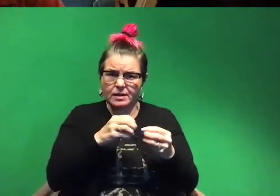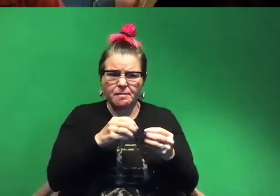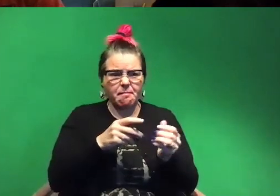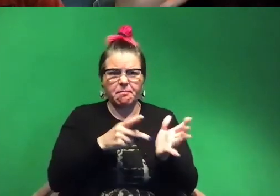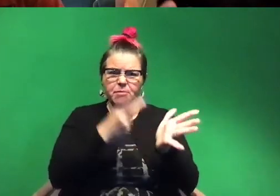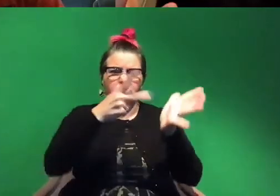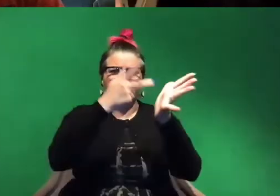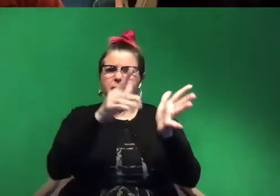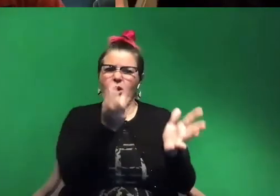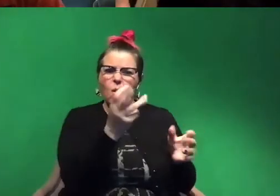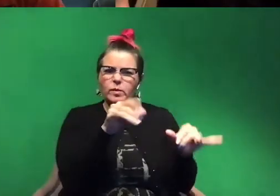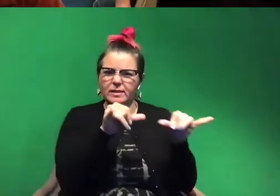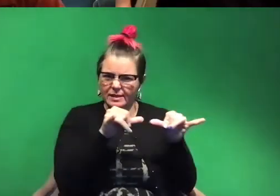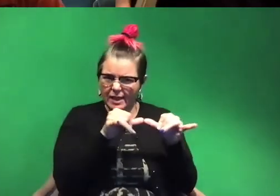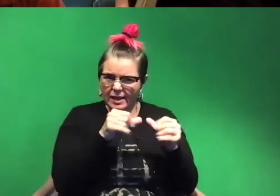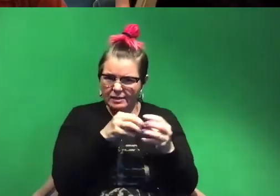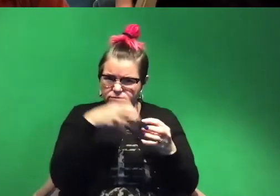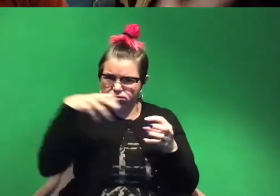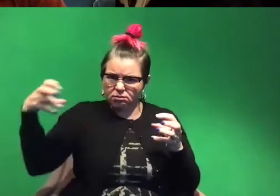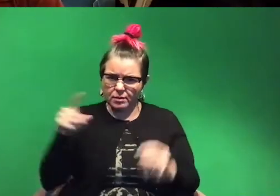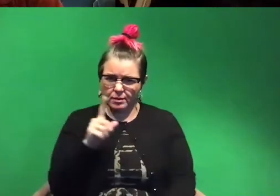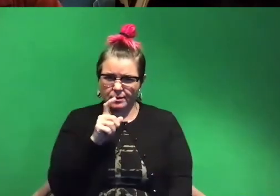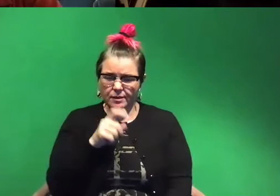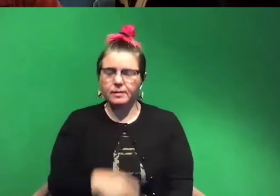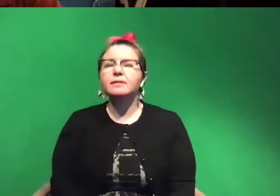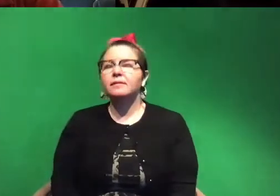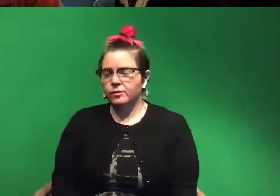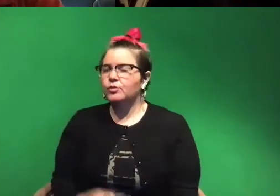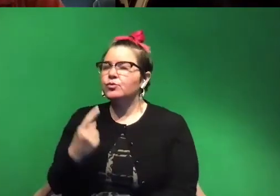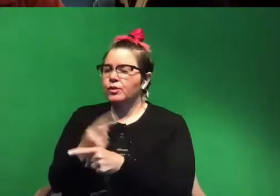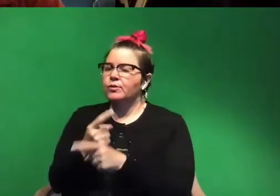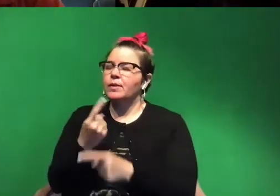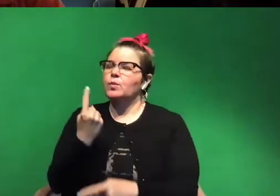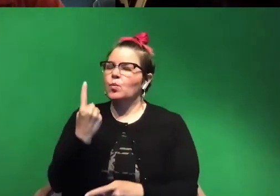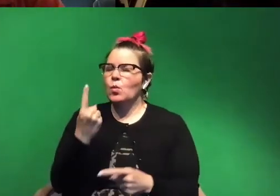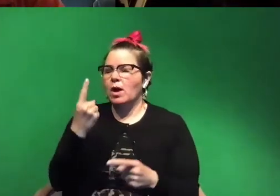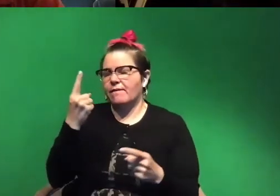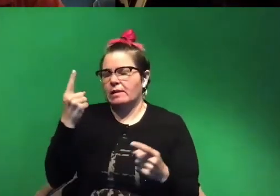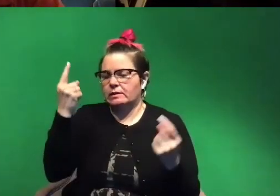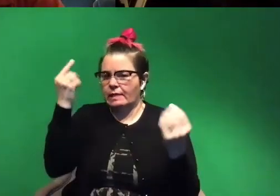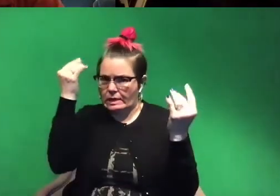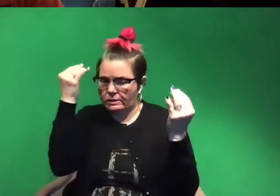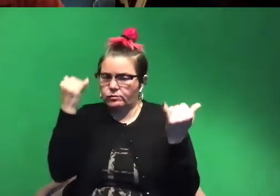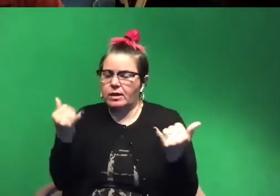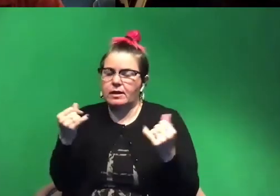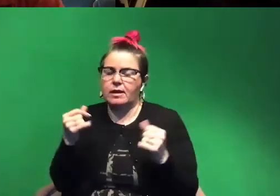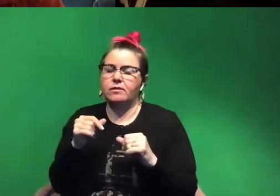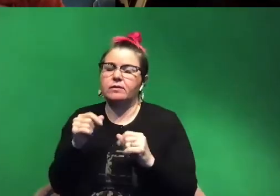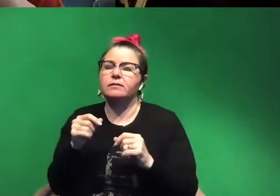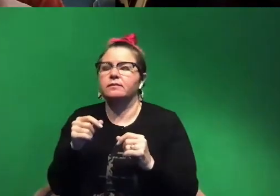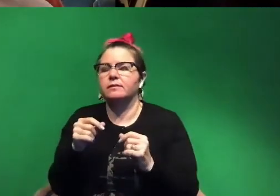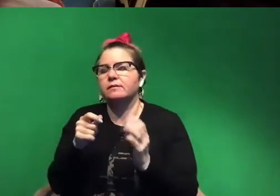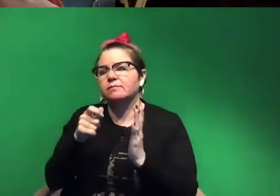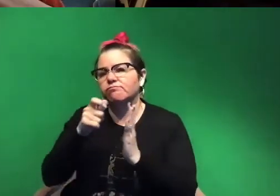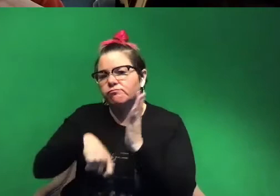body worth of slime? Yeah, so that's one of the thoughts right now in the literature, is that